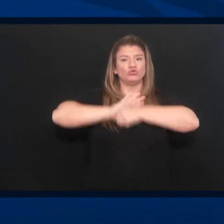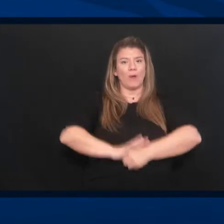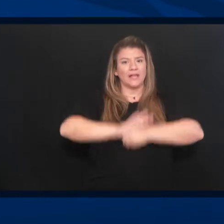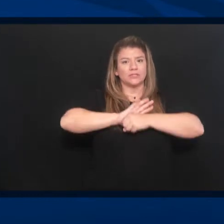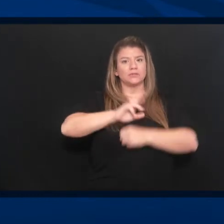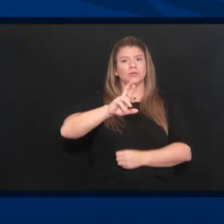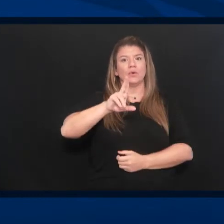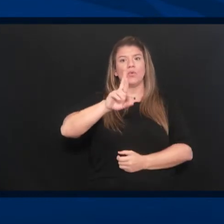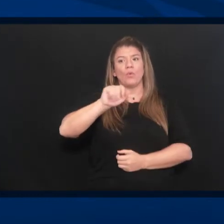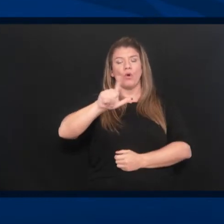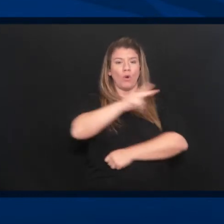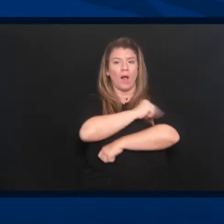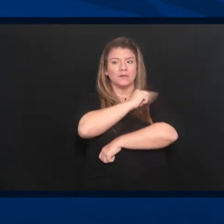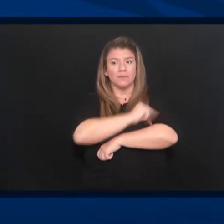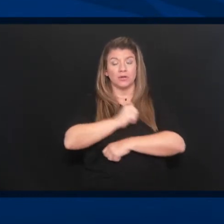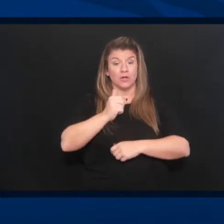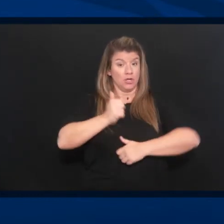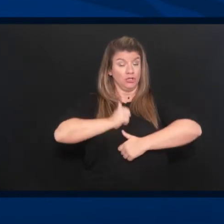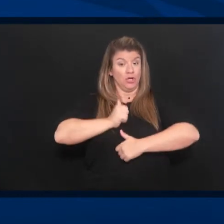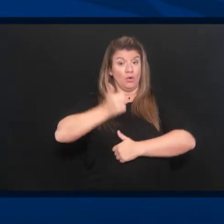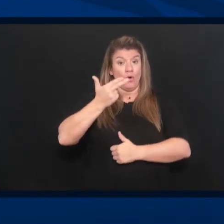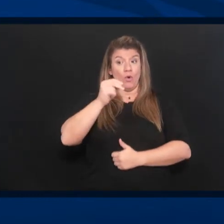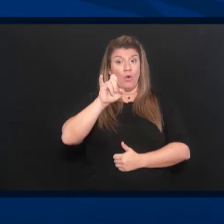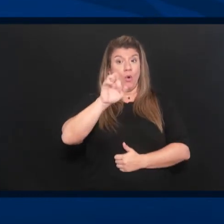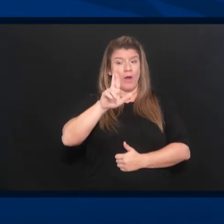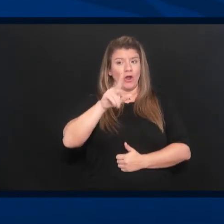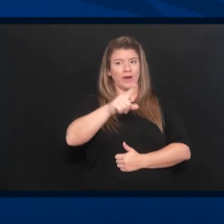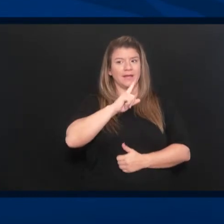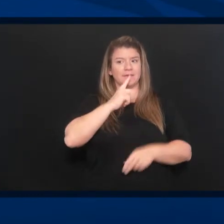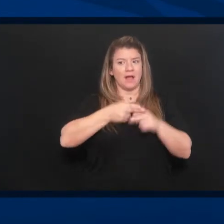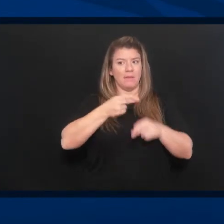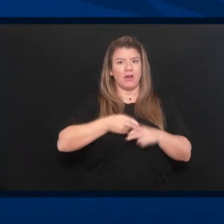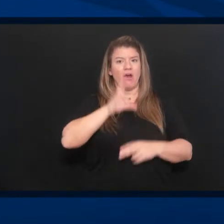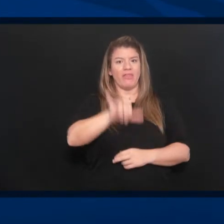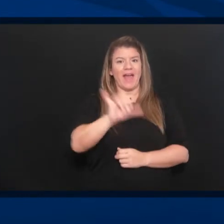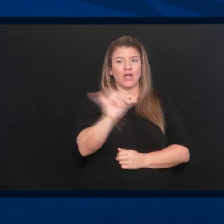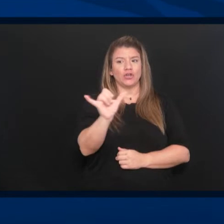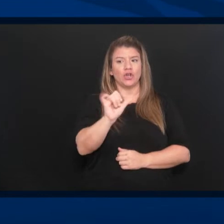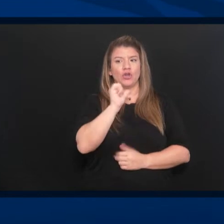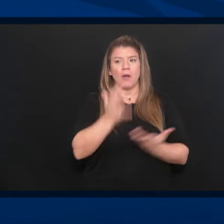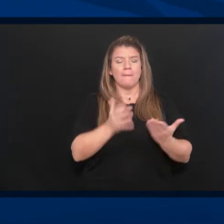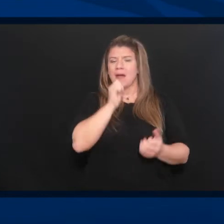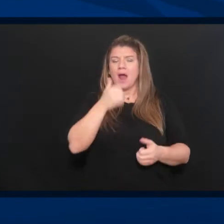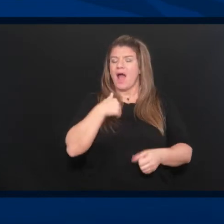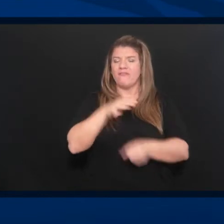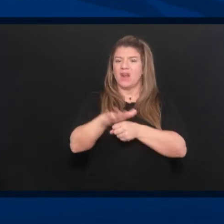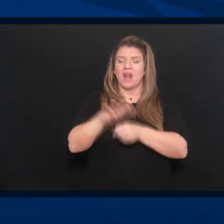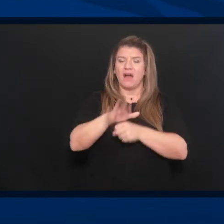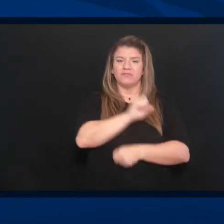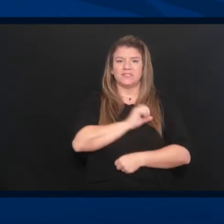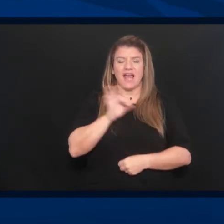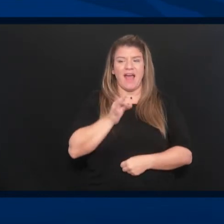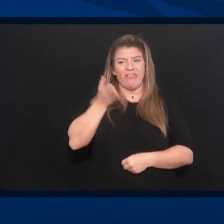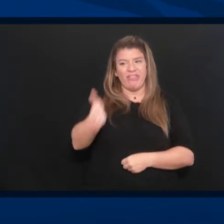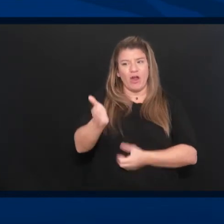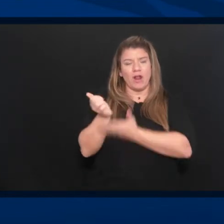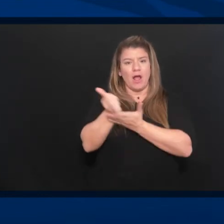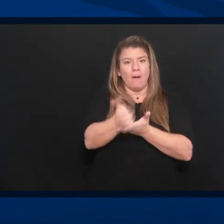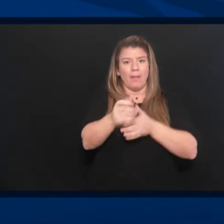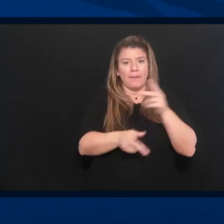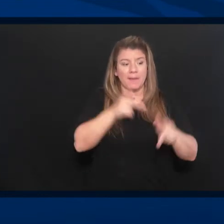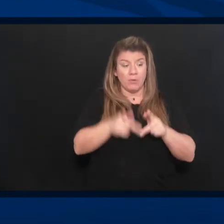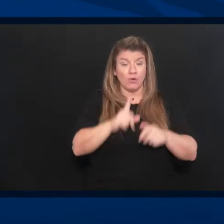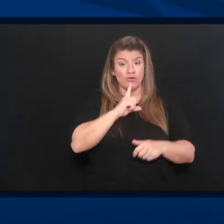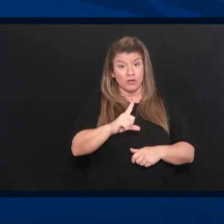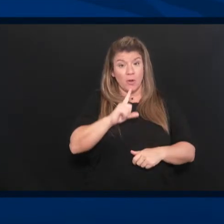think that General Hoyer alluded to in his comments, where you might not have enough staff to treat the people. Is there a plan in